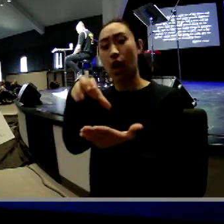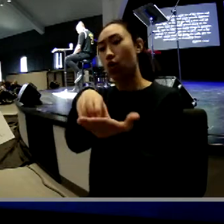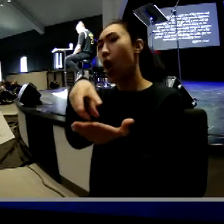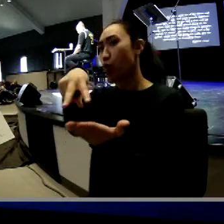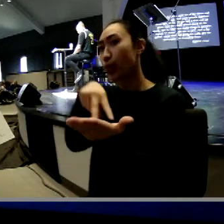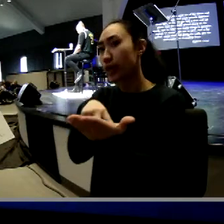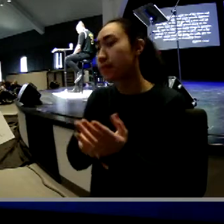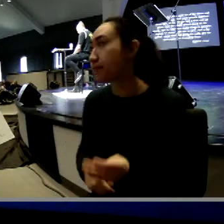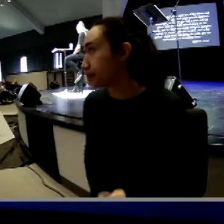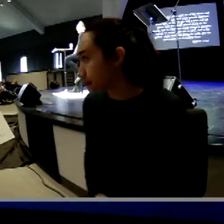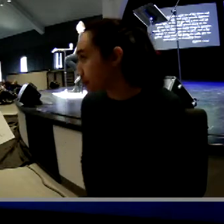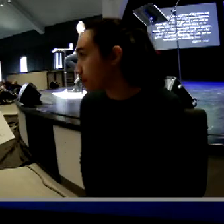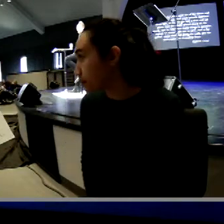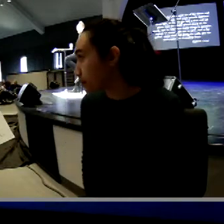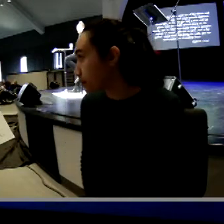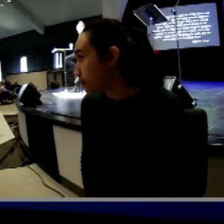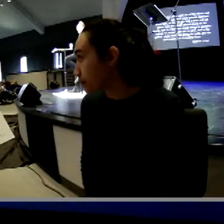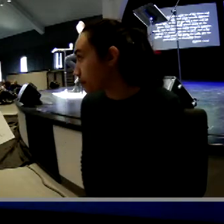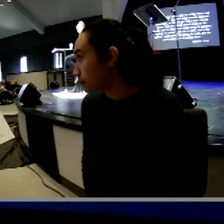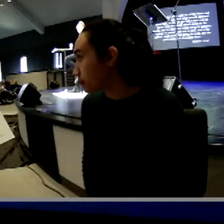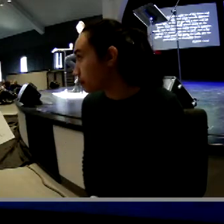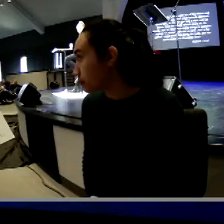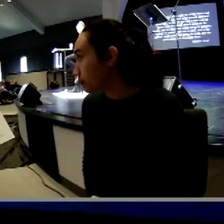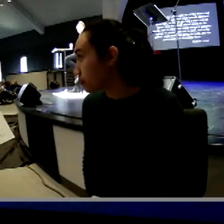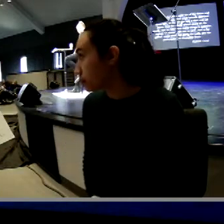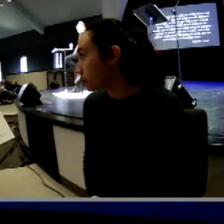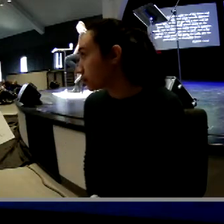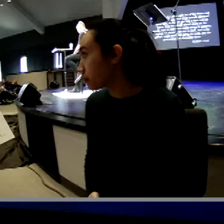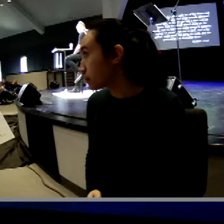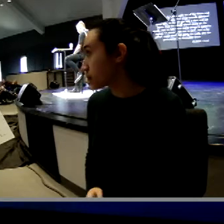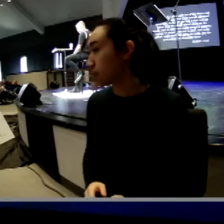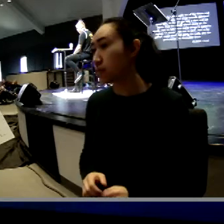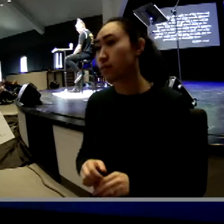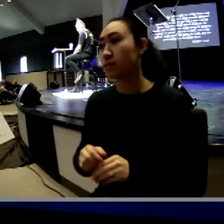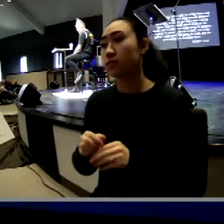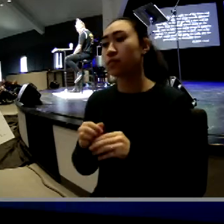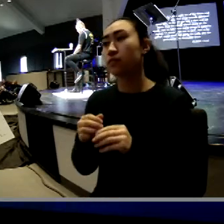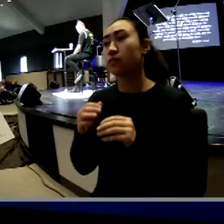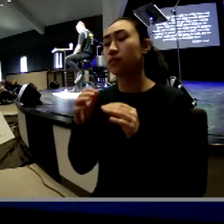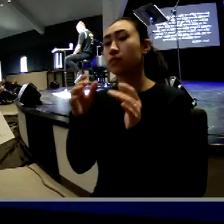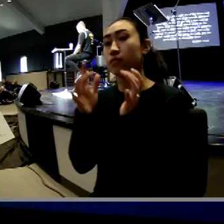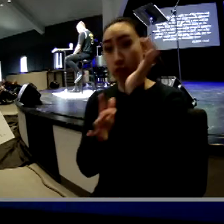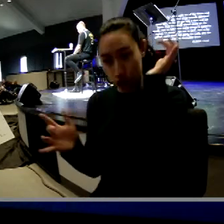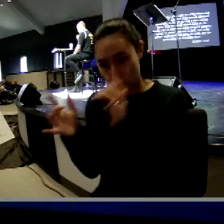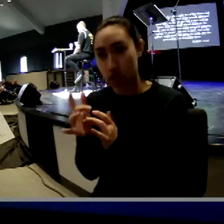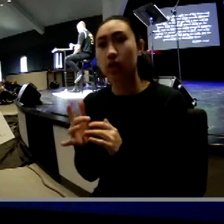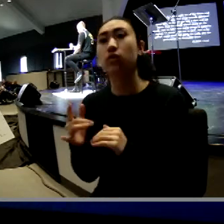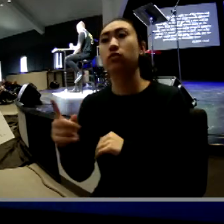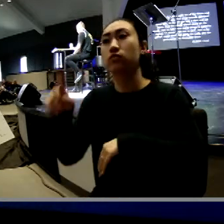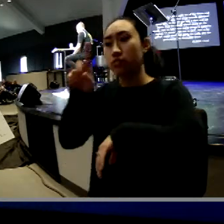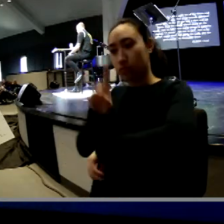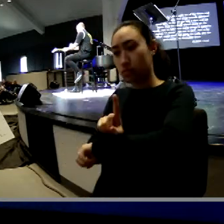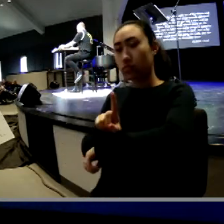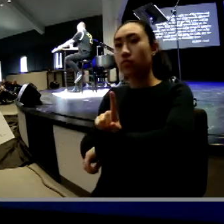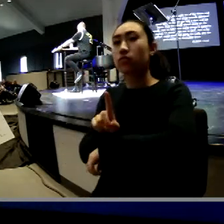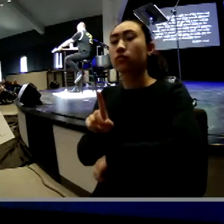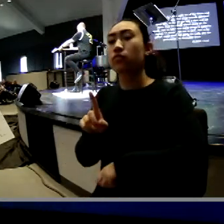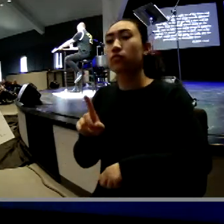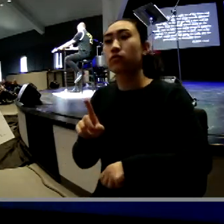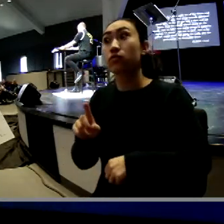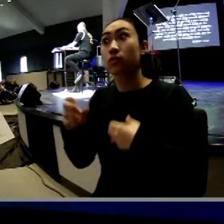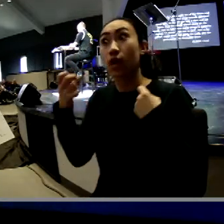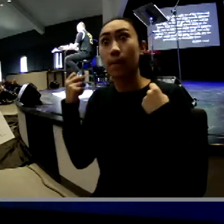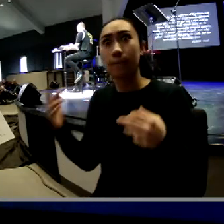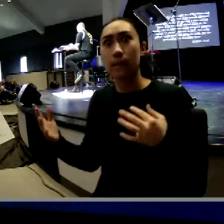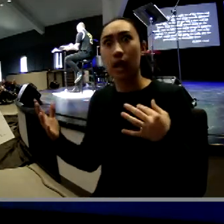lake in the Sea of Galilee, the cove of the sower. And such a large crowd gathered around